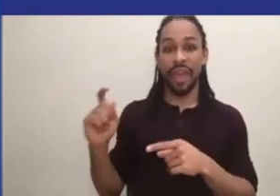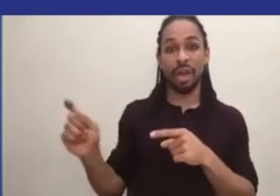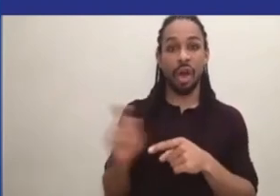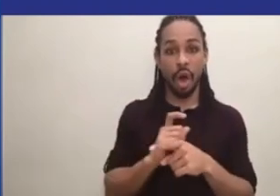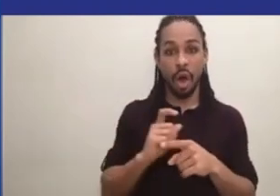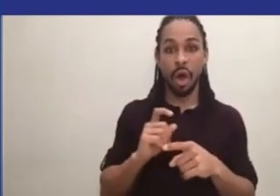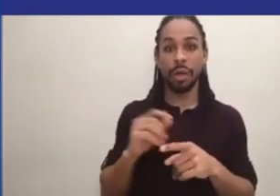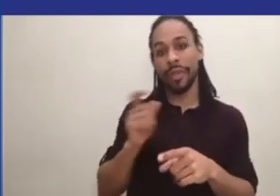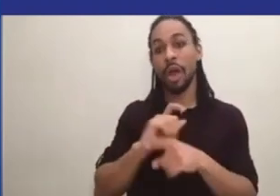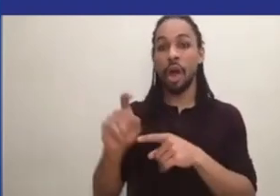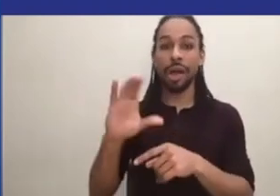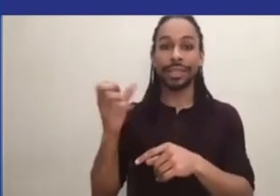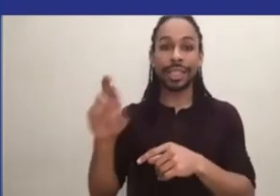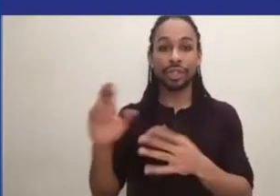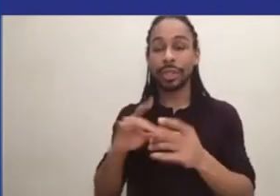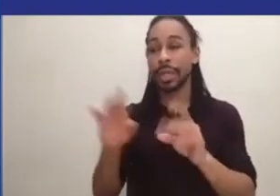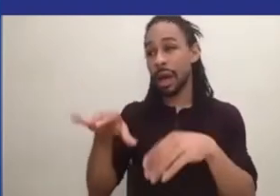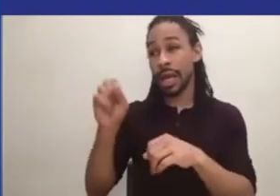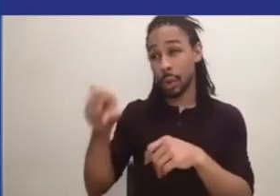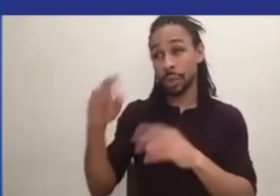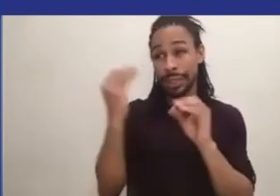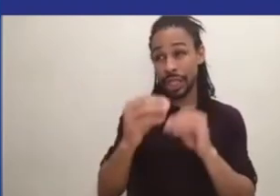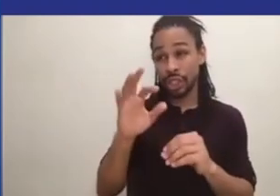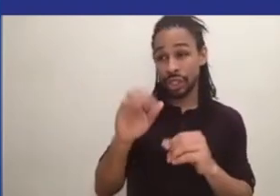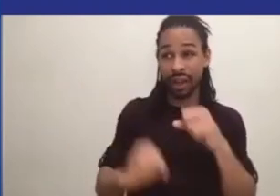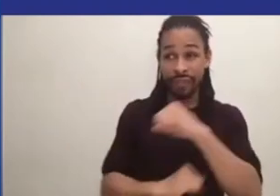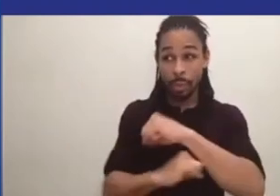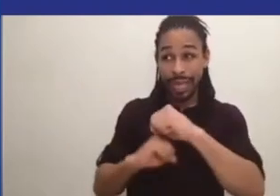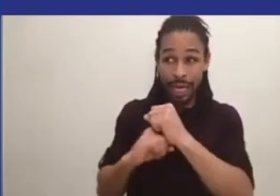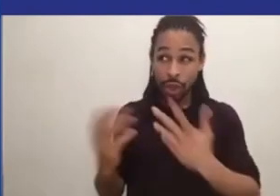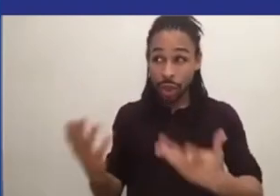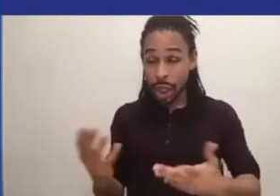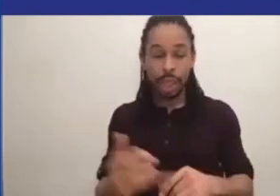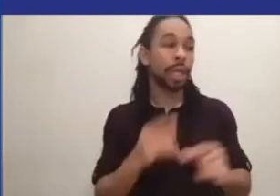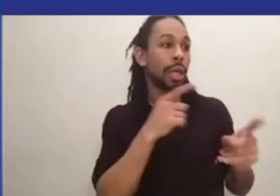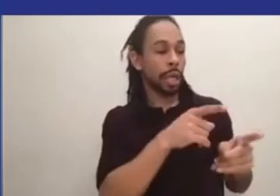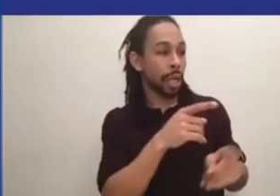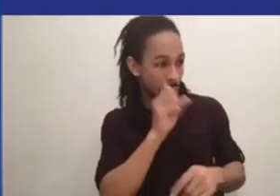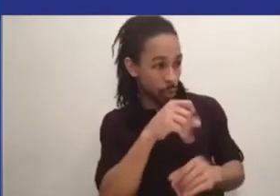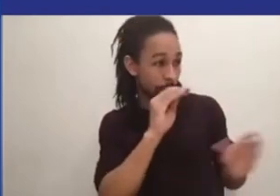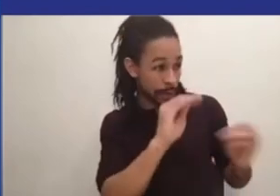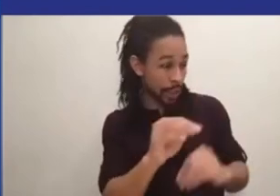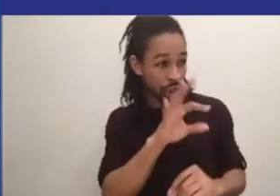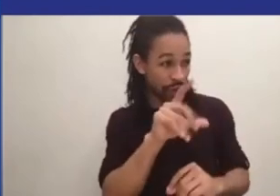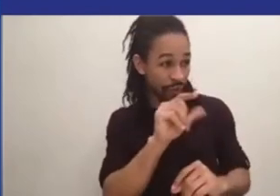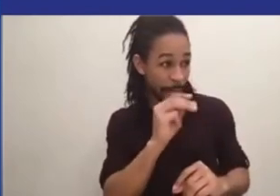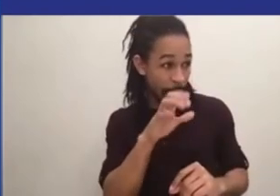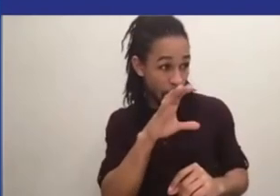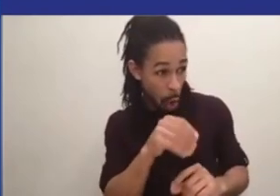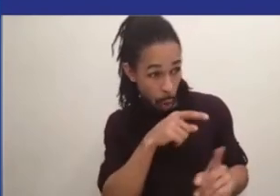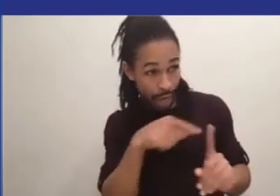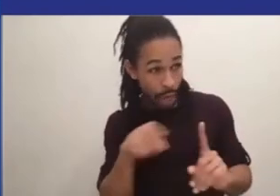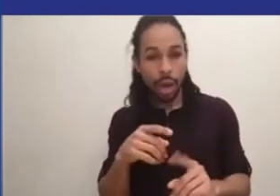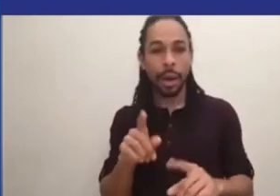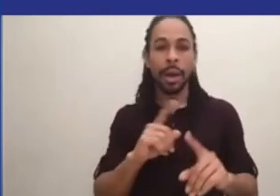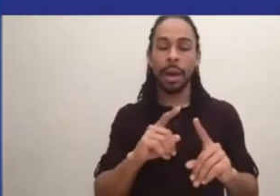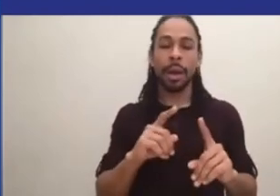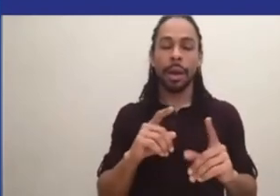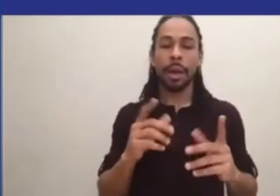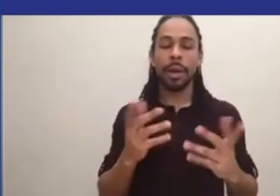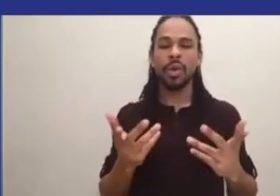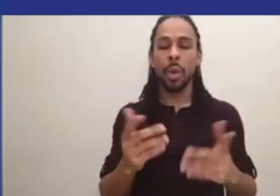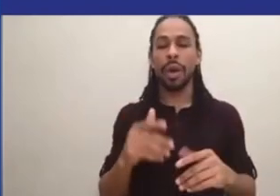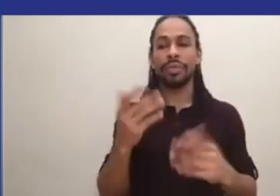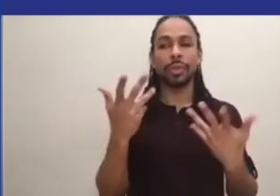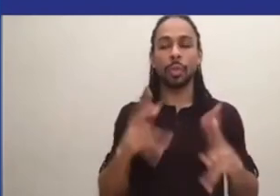You know, Nelida, can you come teach them the flamenco right? Can we, you know, instead of disrespecting the art, you know, completely,